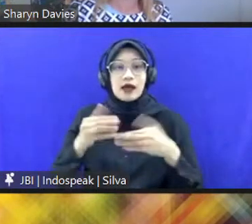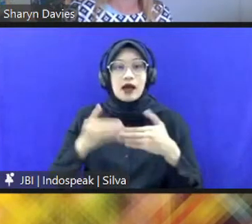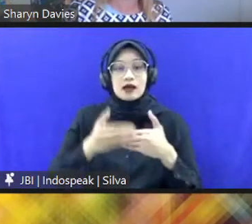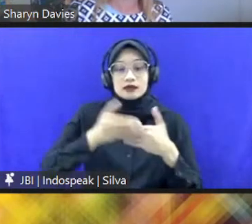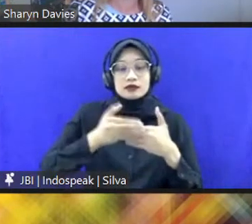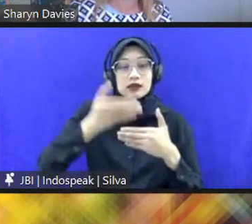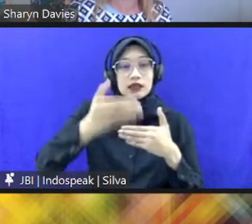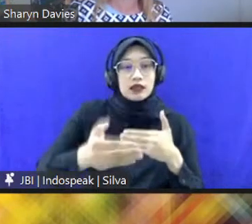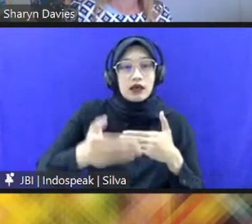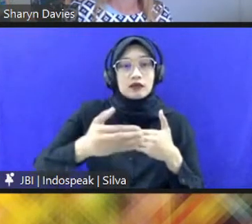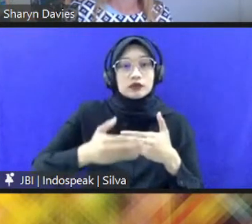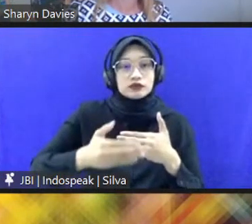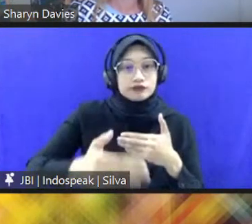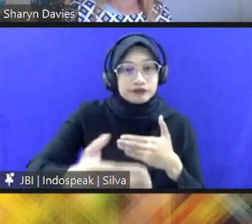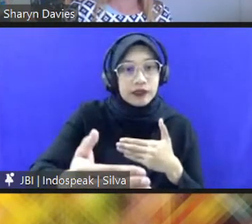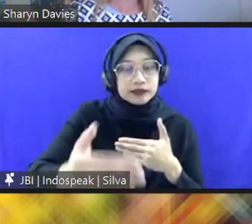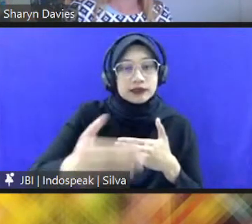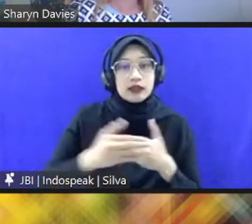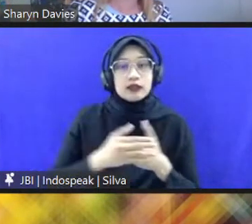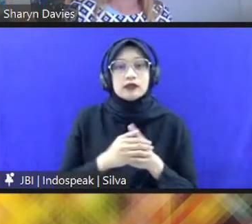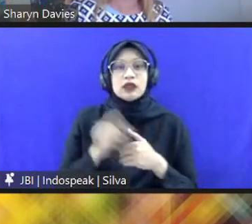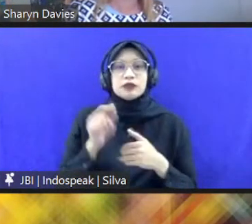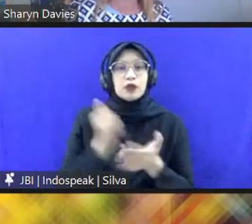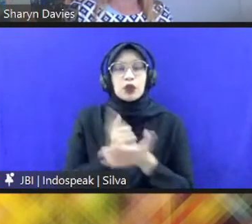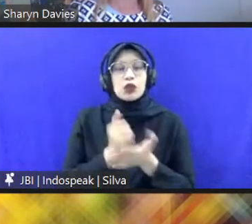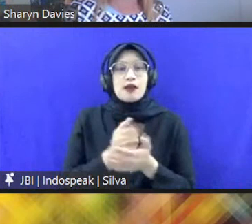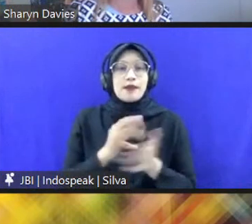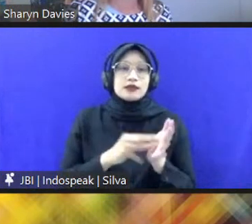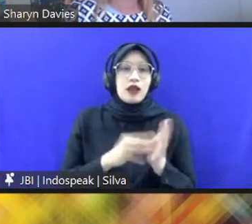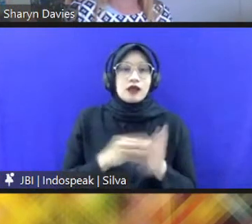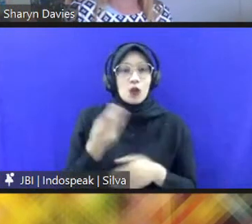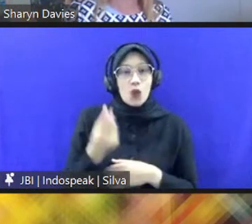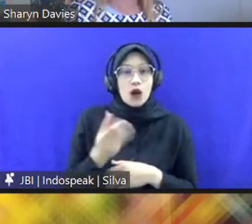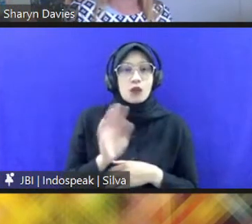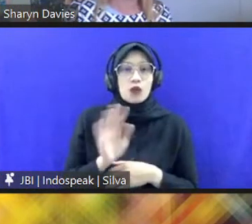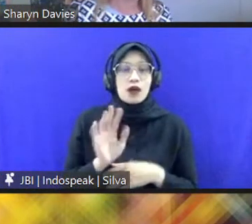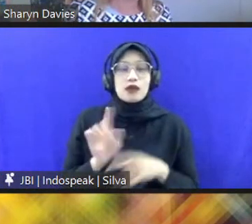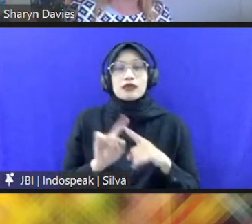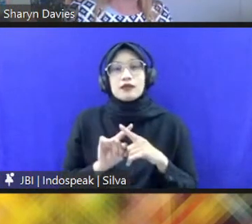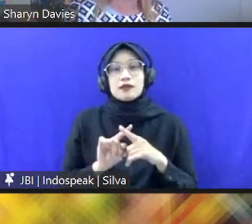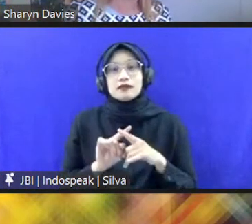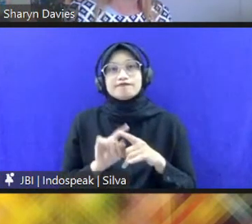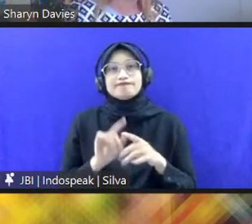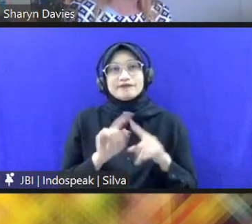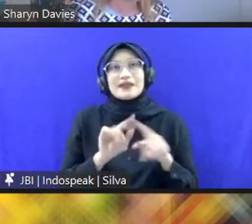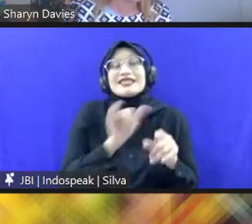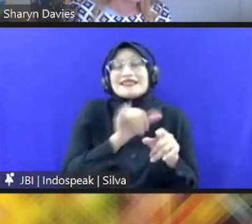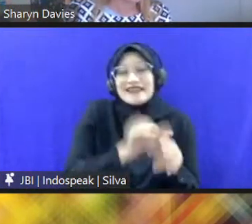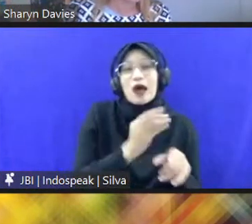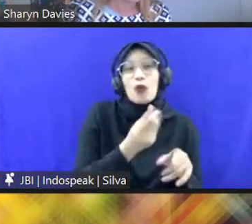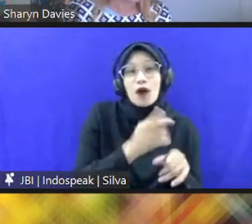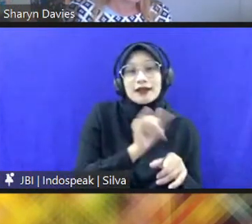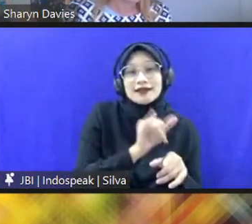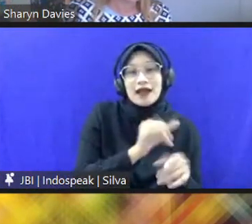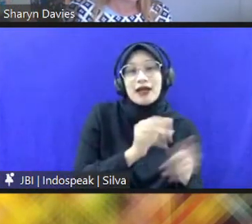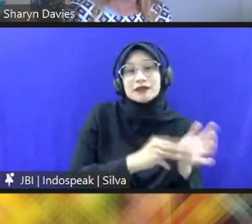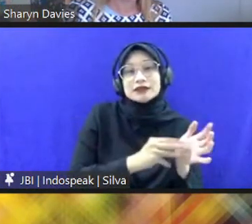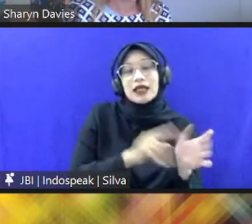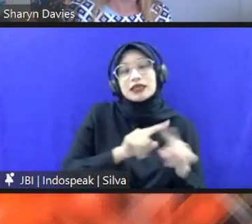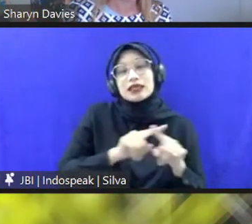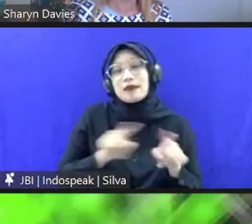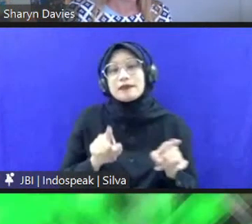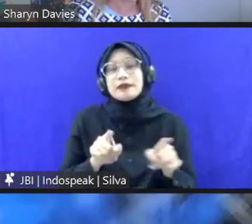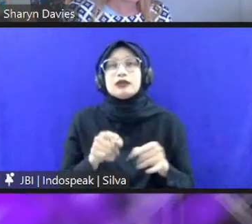issue in Indonesia, in my opinion. But it's also a money issue always, but more of a